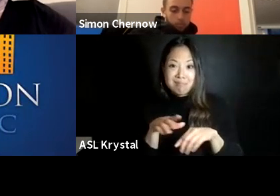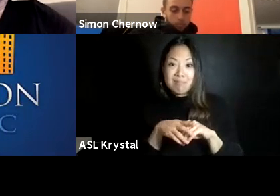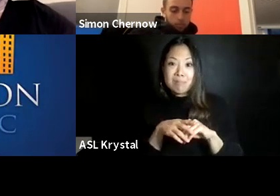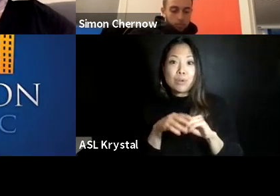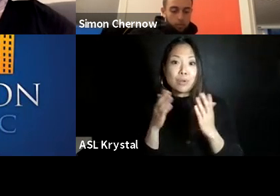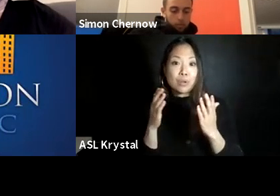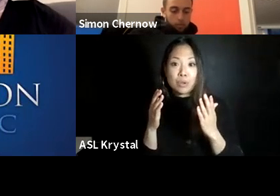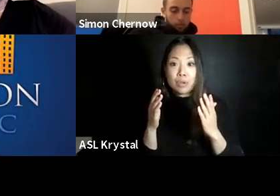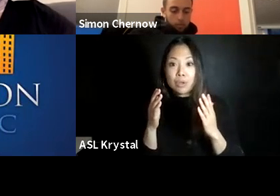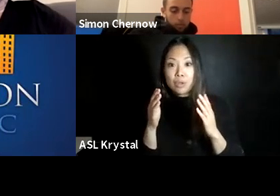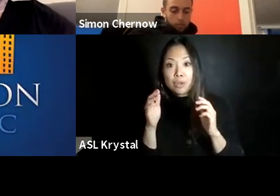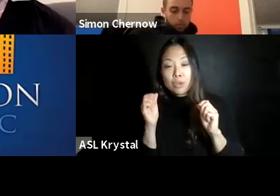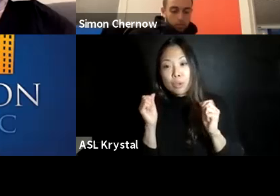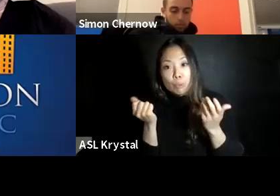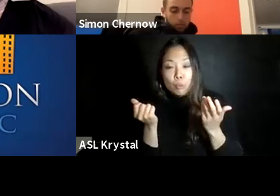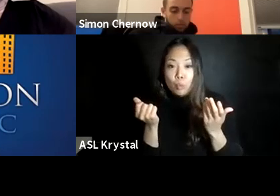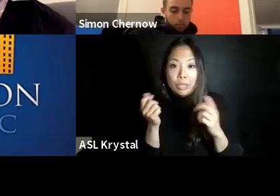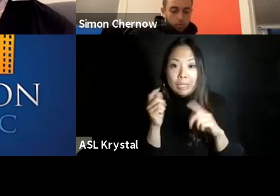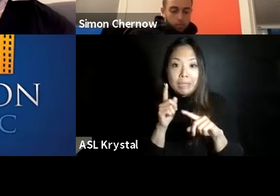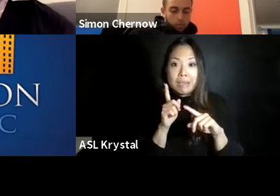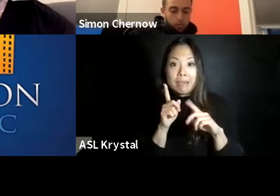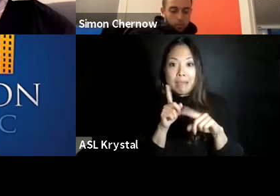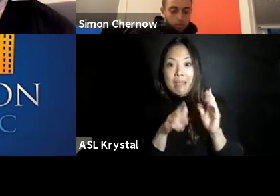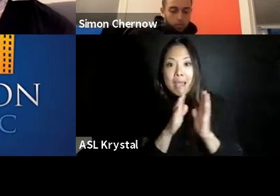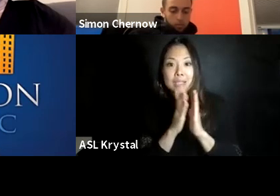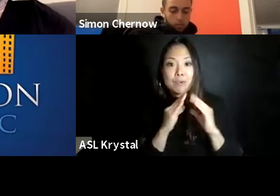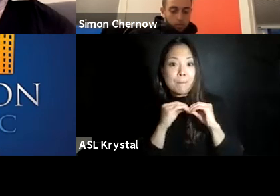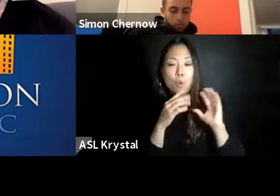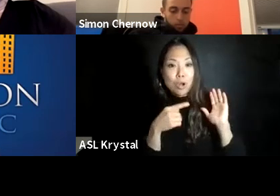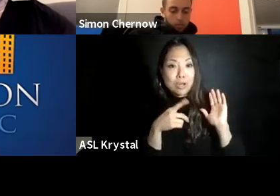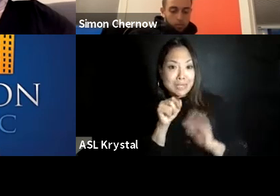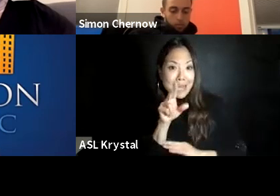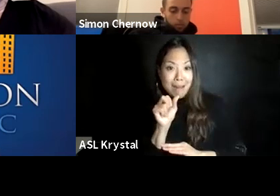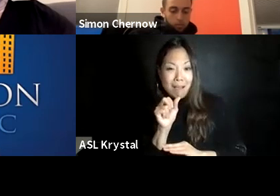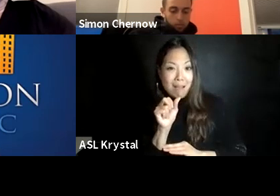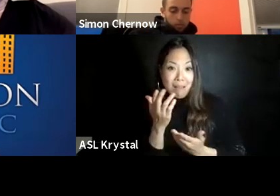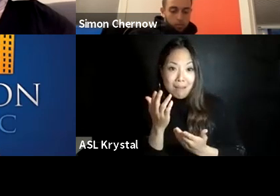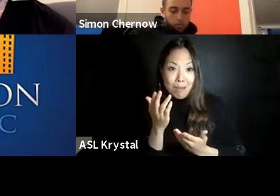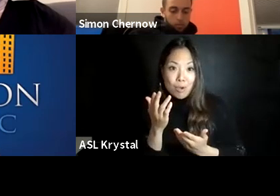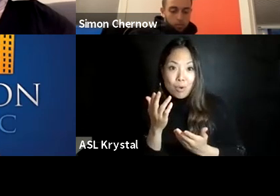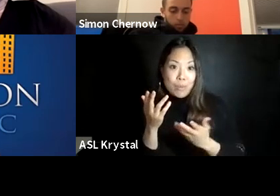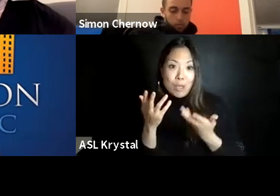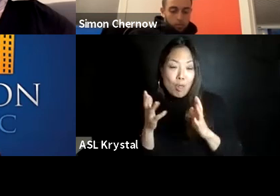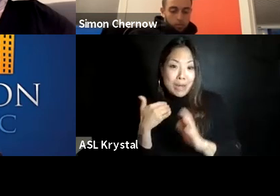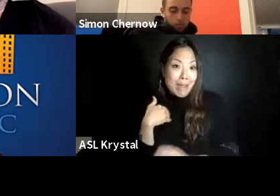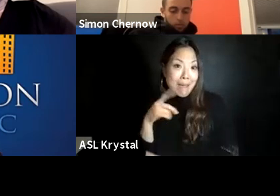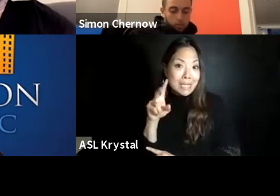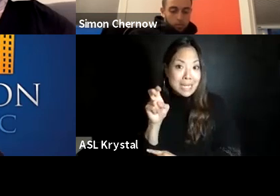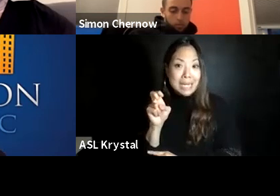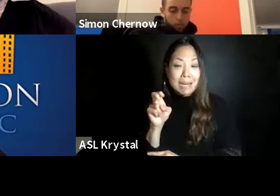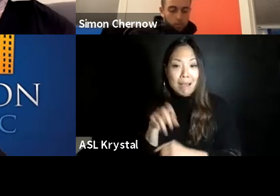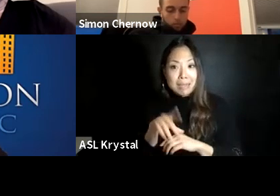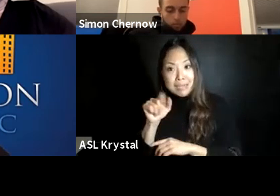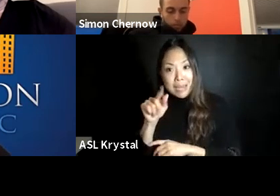for more data other than what we have on the table now. Oh, right, so simulations, definitely, we